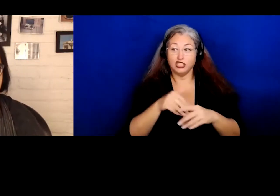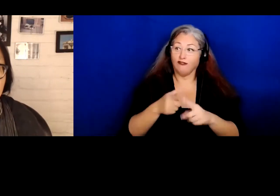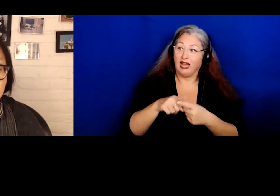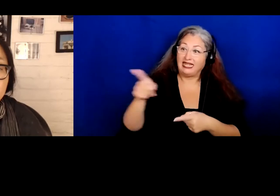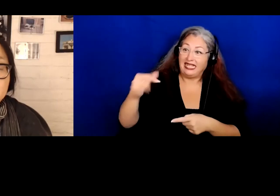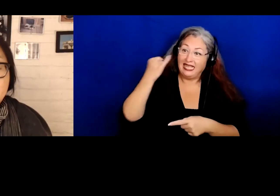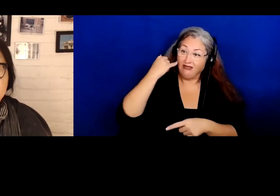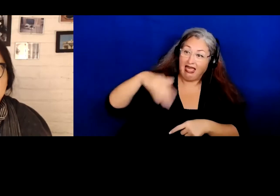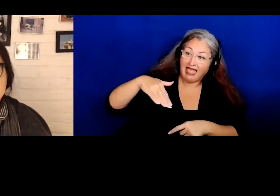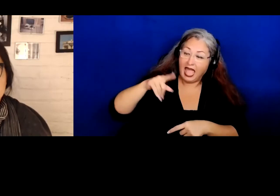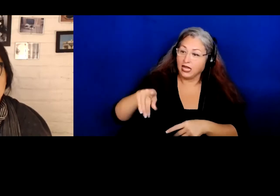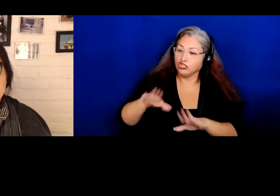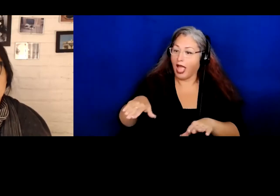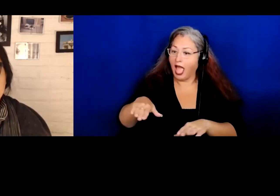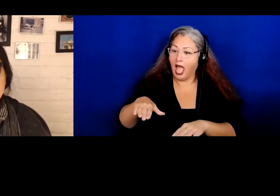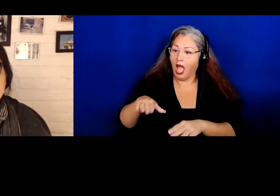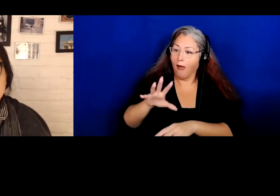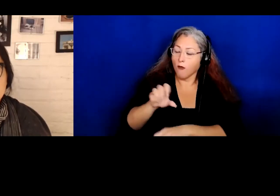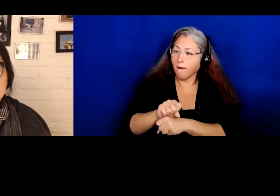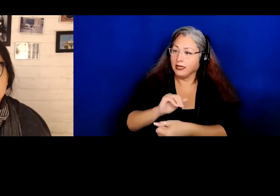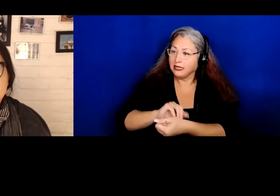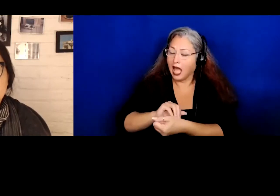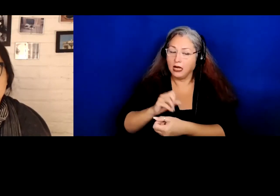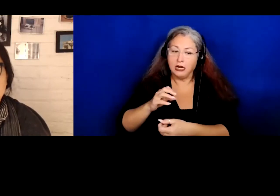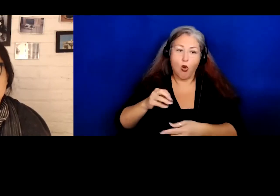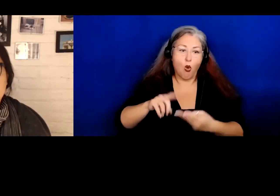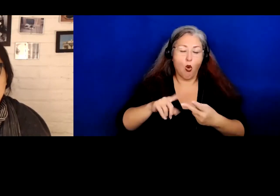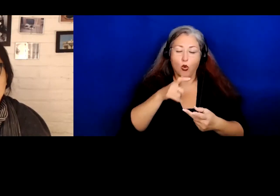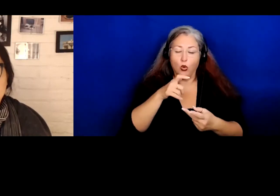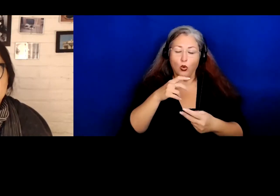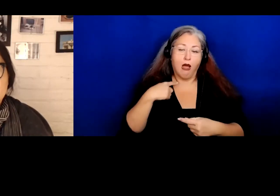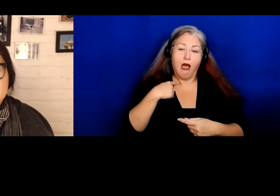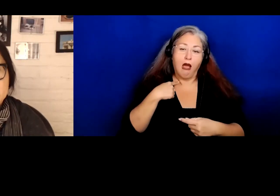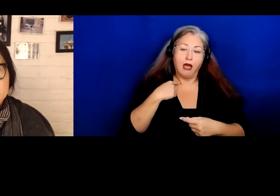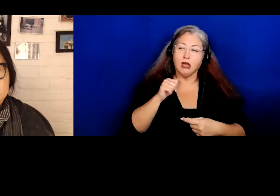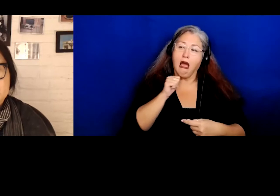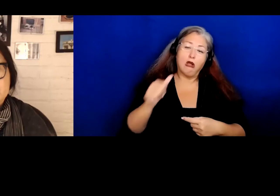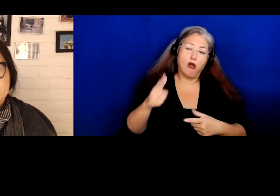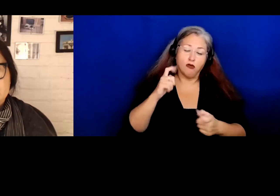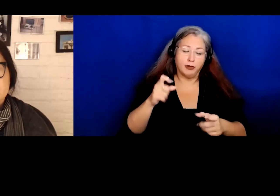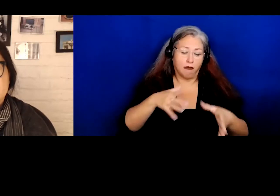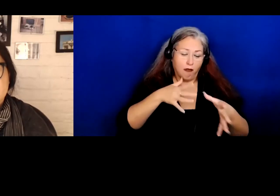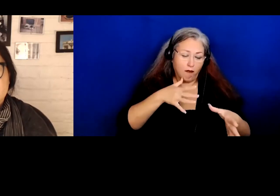running late from a child's doctor's appointment or who is hung over with their head over a toilet.